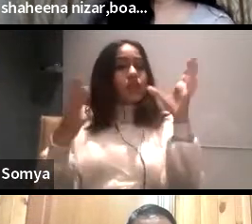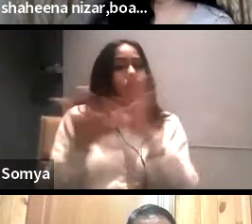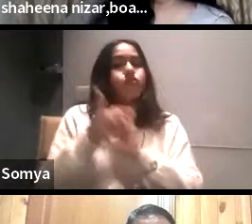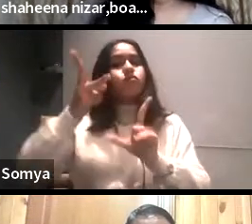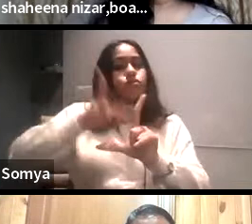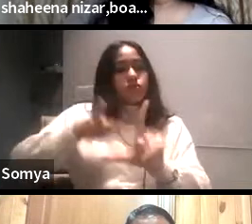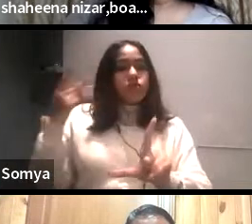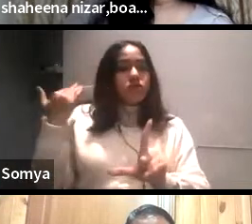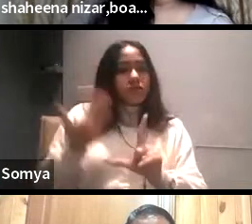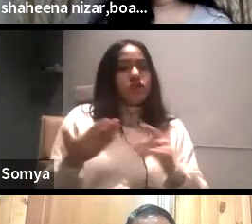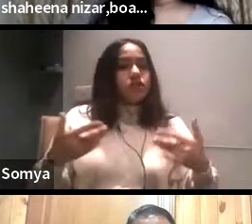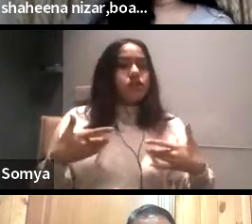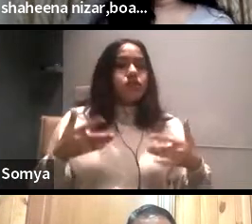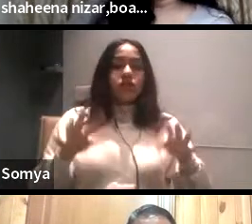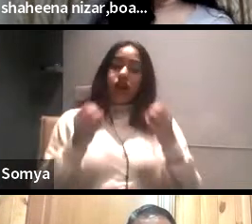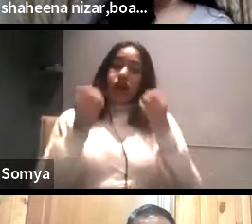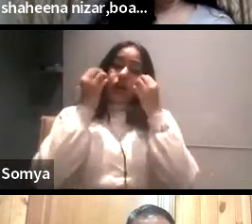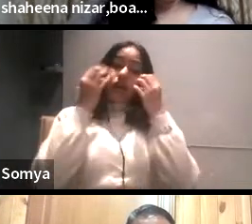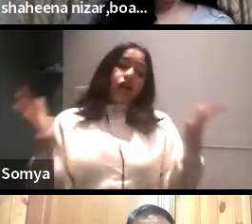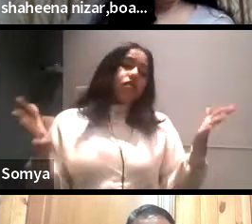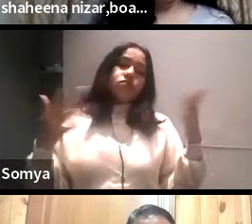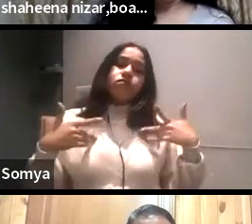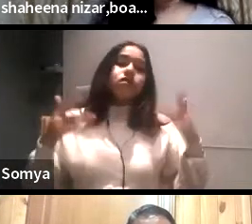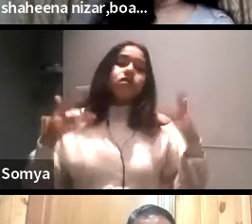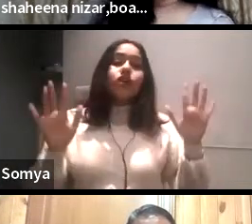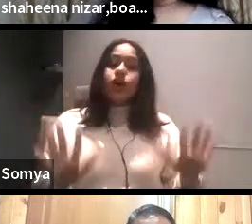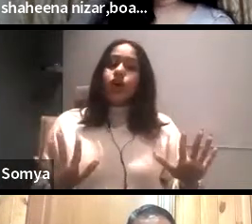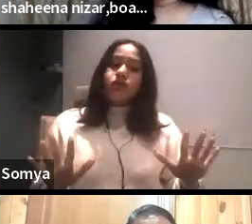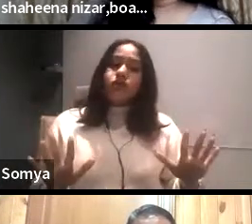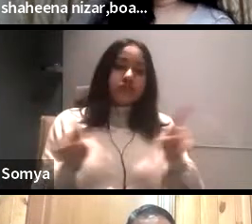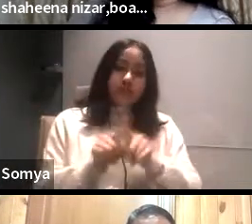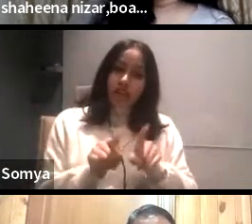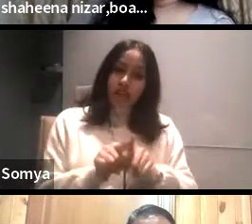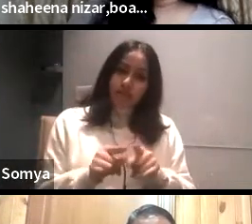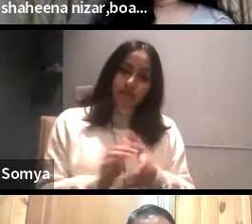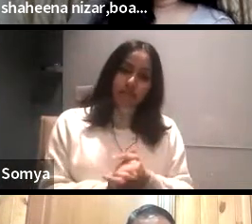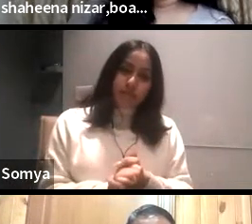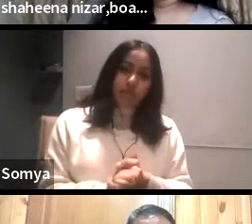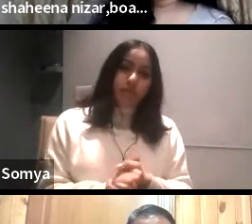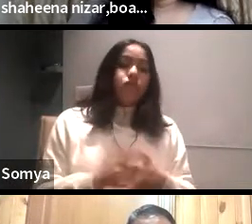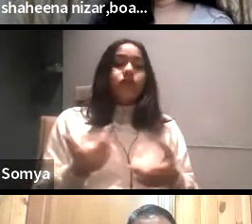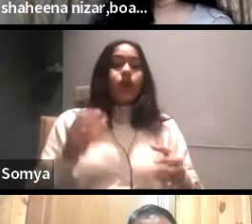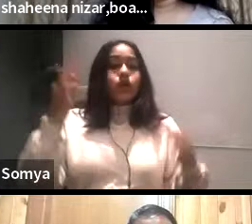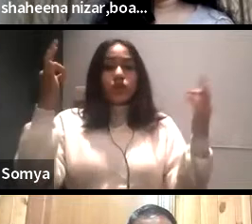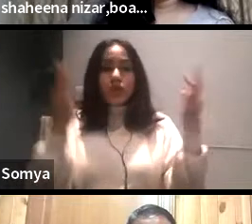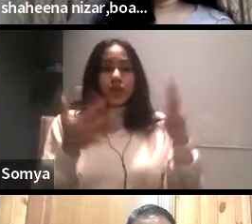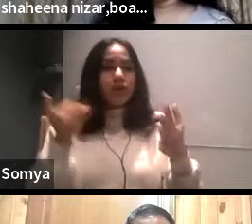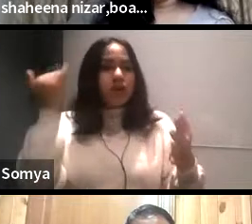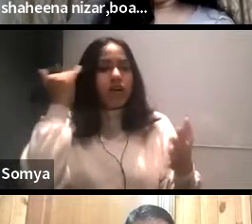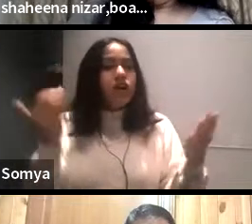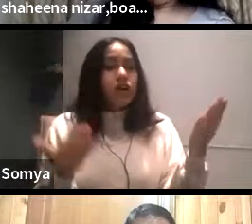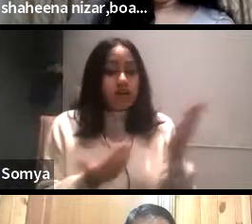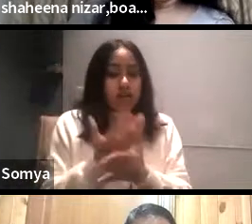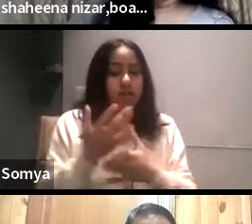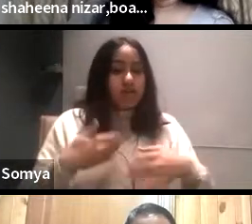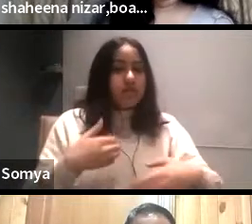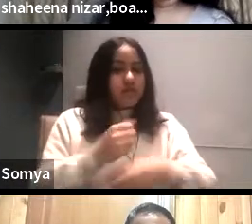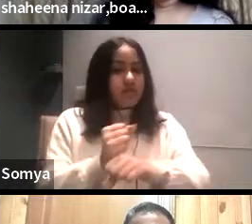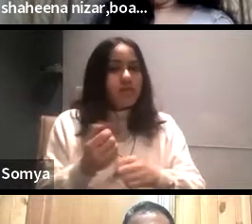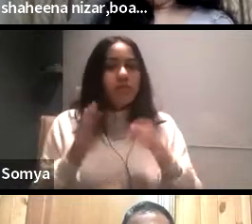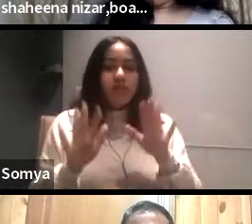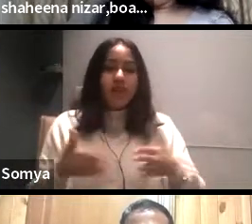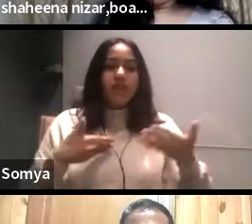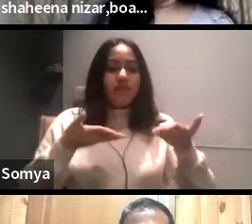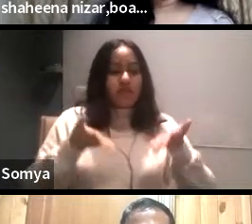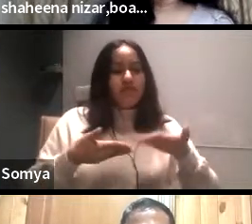years, it has been just amazing journey. I call this innovation on steroid. That's what we went